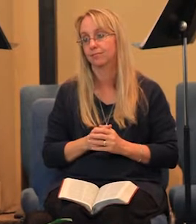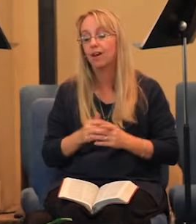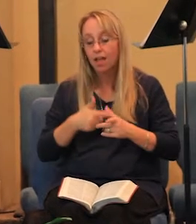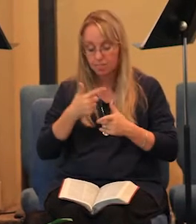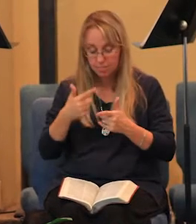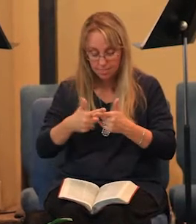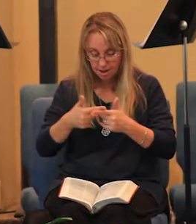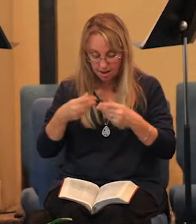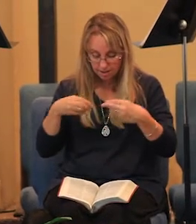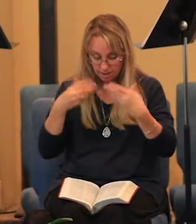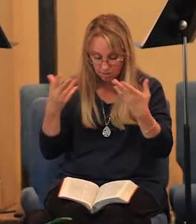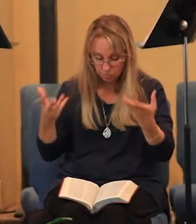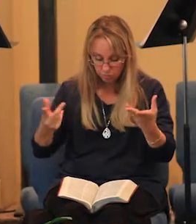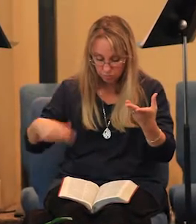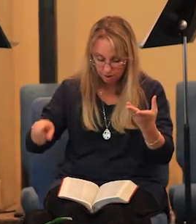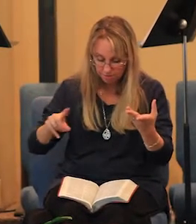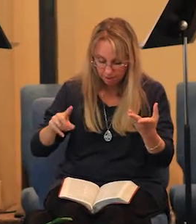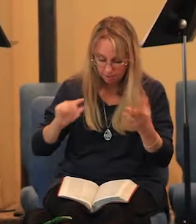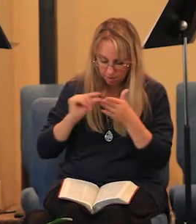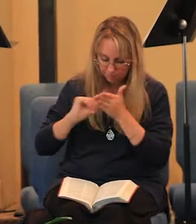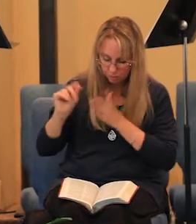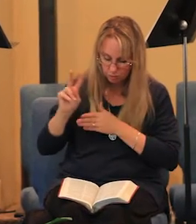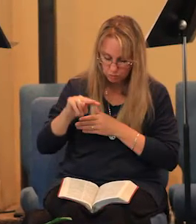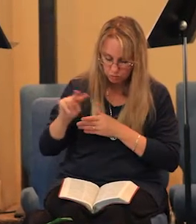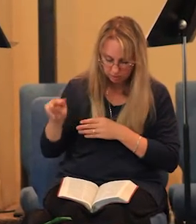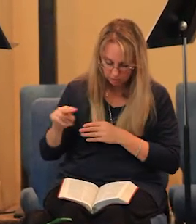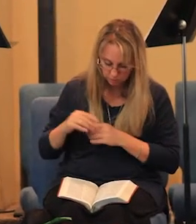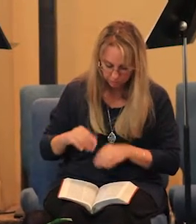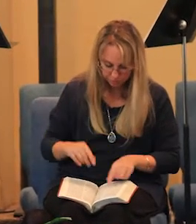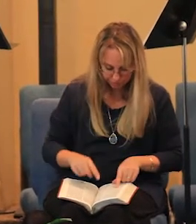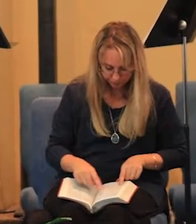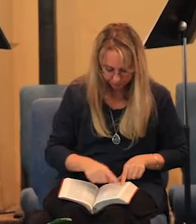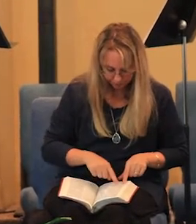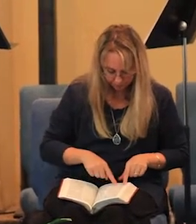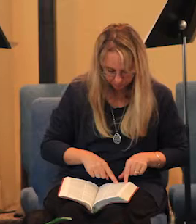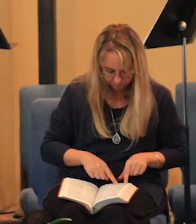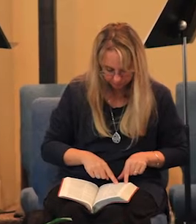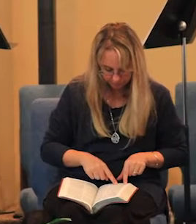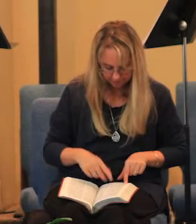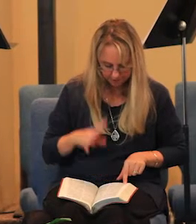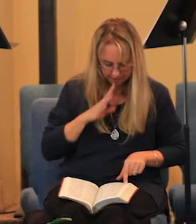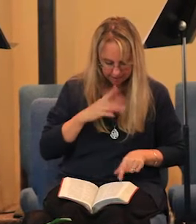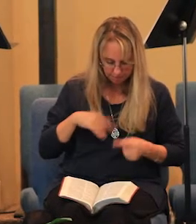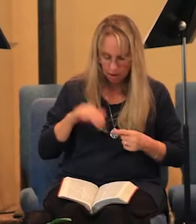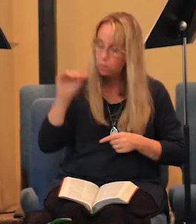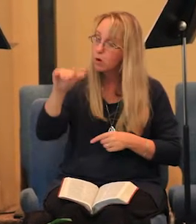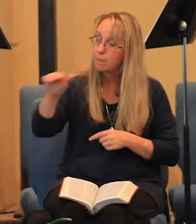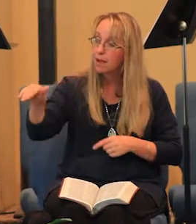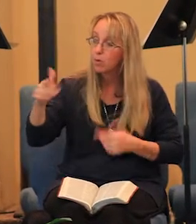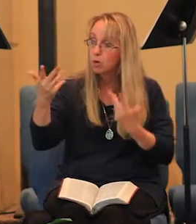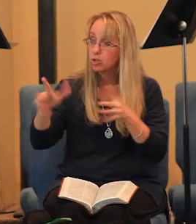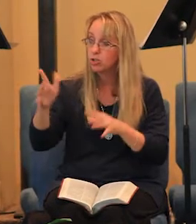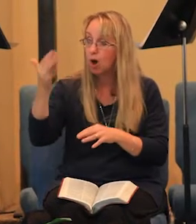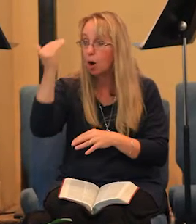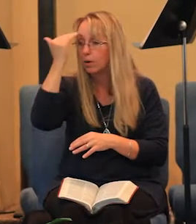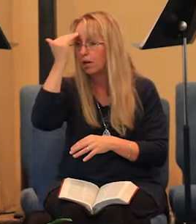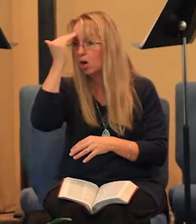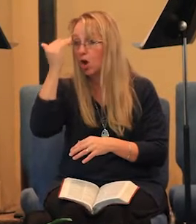And then he brings them, in verse 22, to remind them of what they should already know.